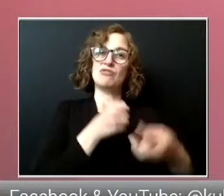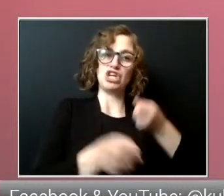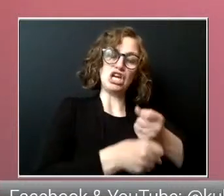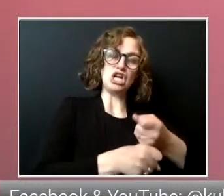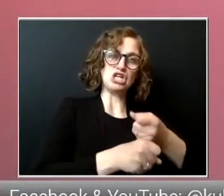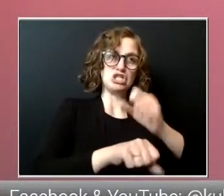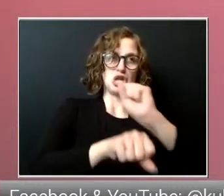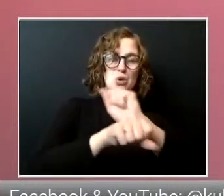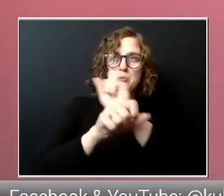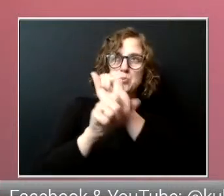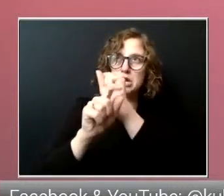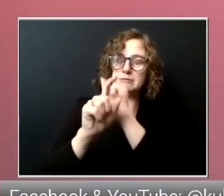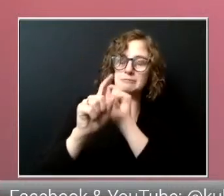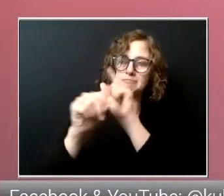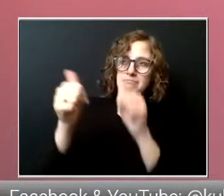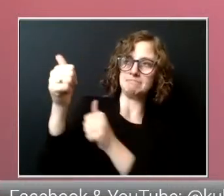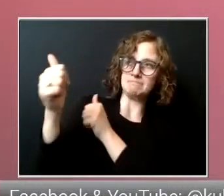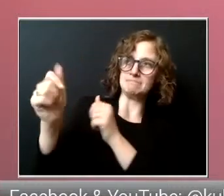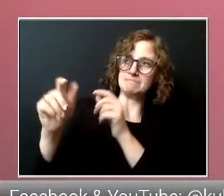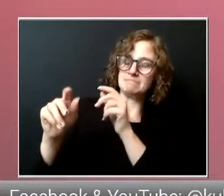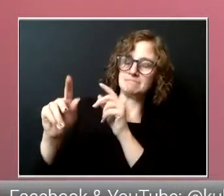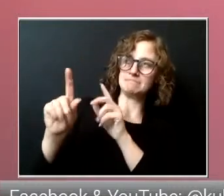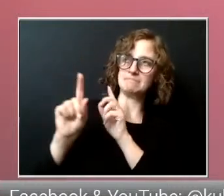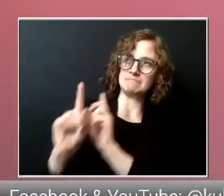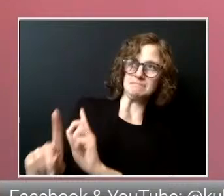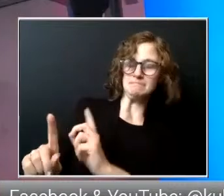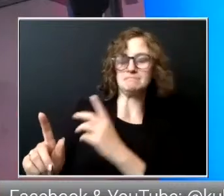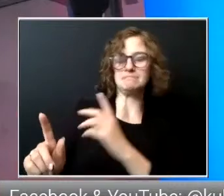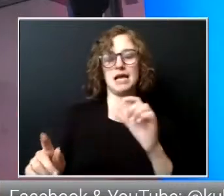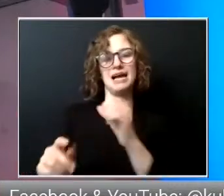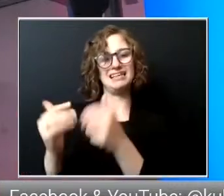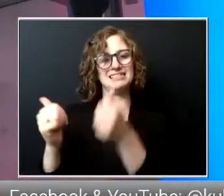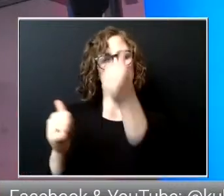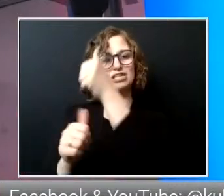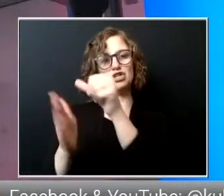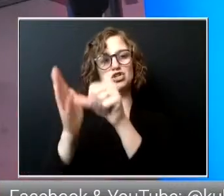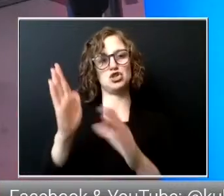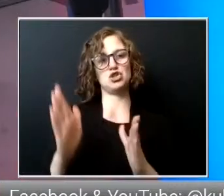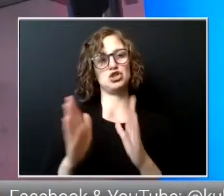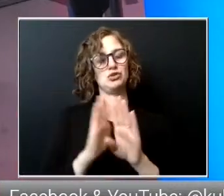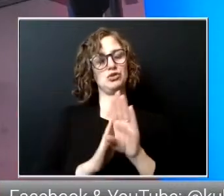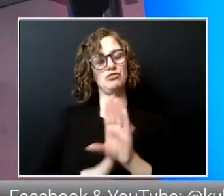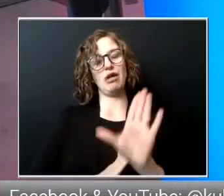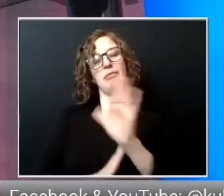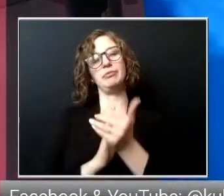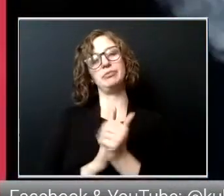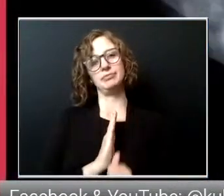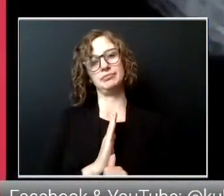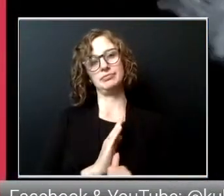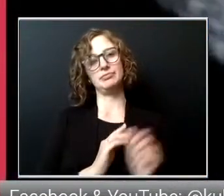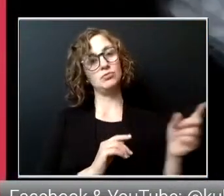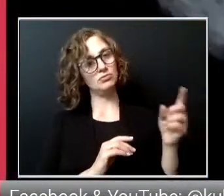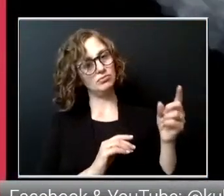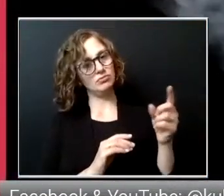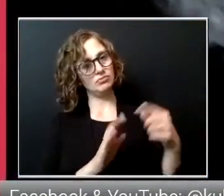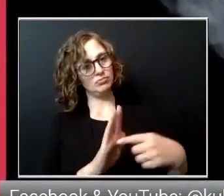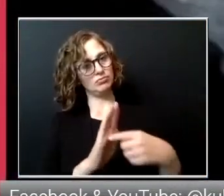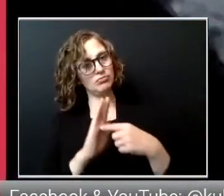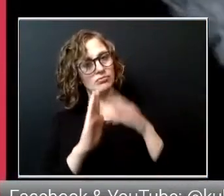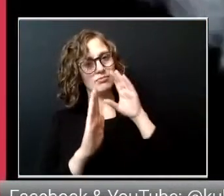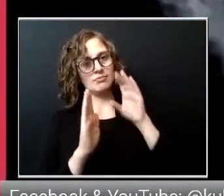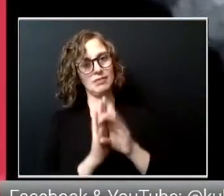skills to do this type of operation. And you shared some images of Archie's actual heart with